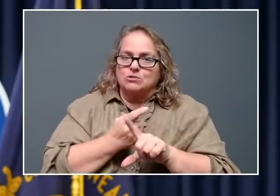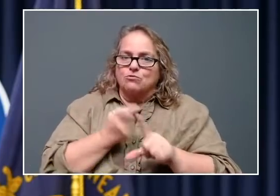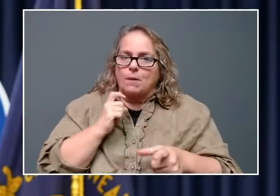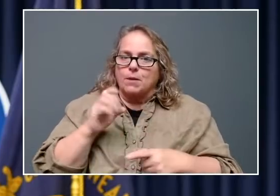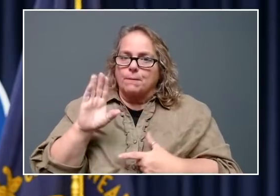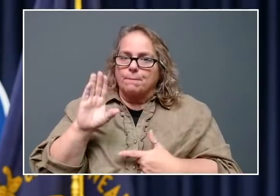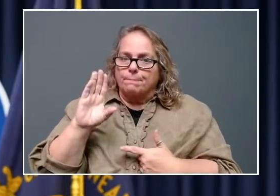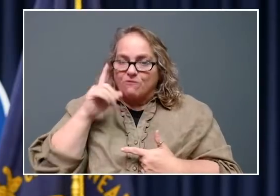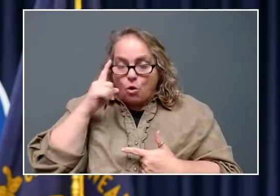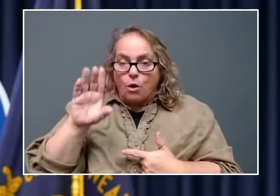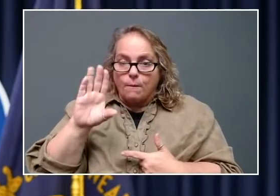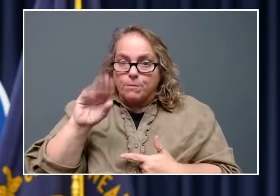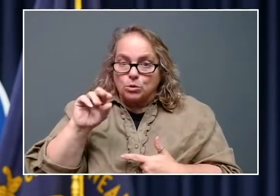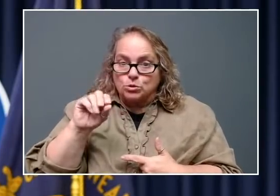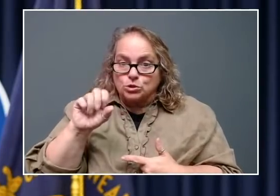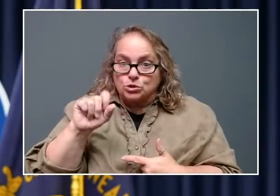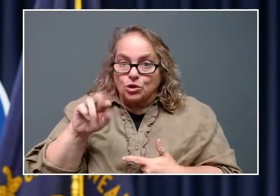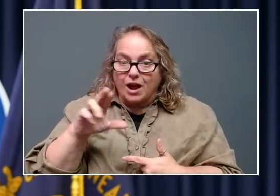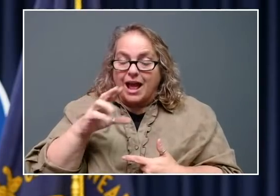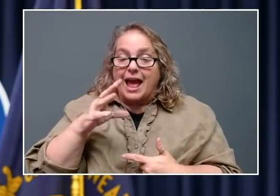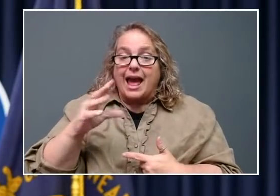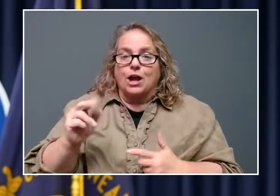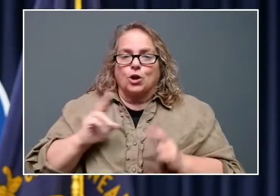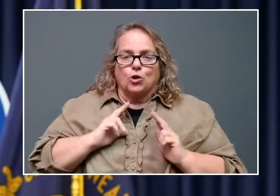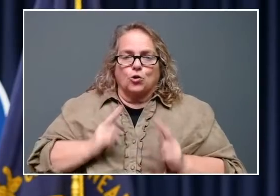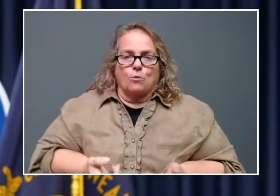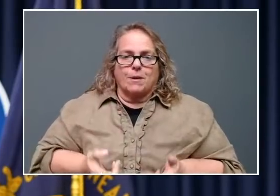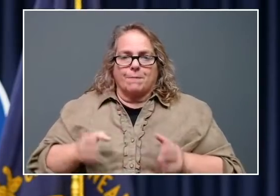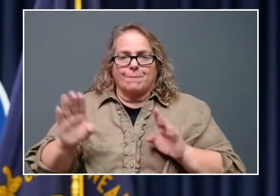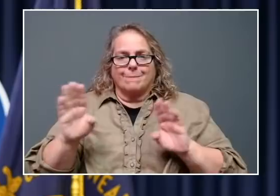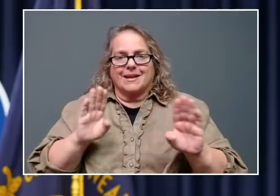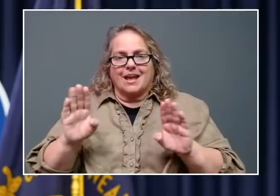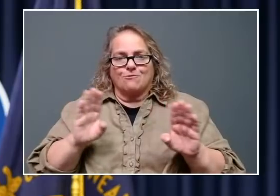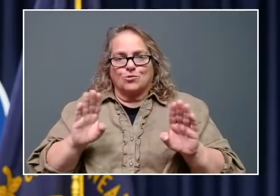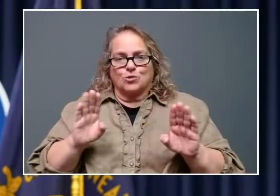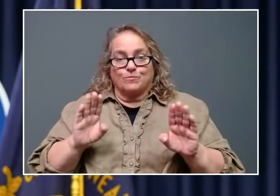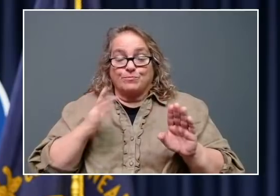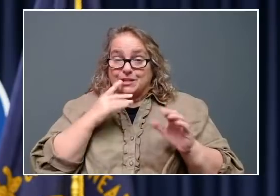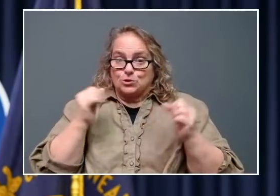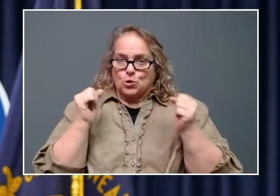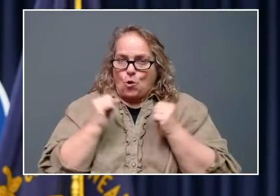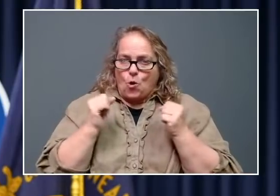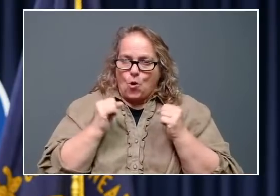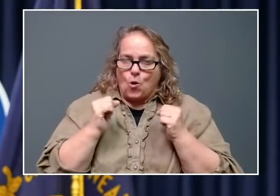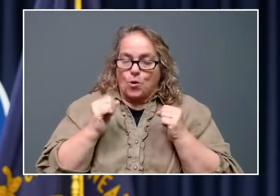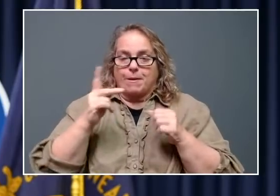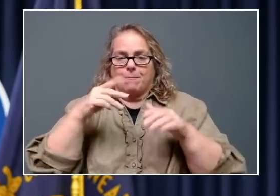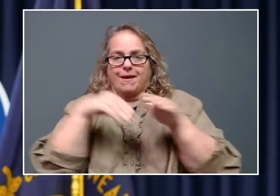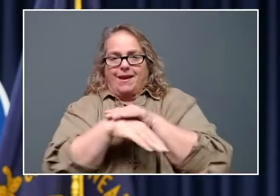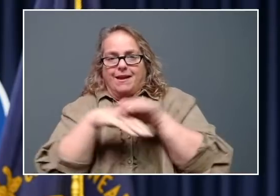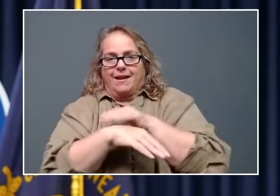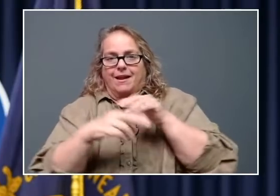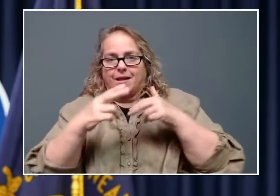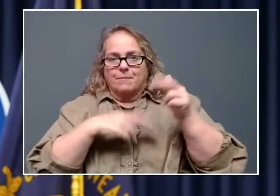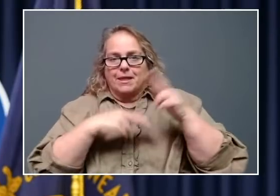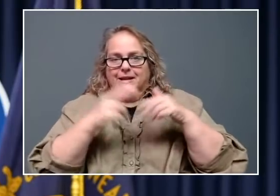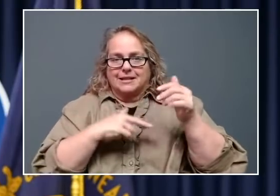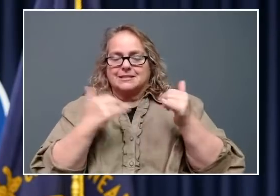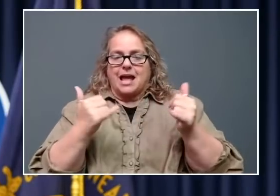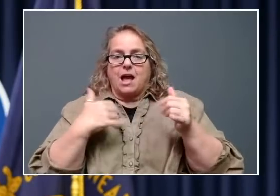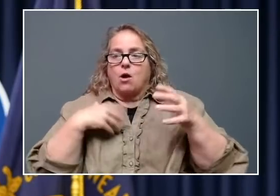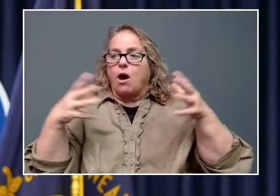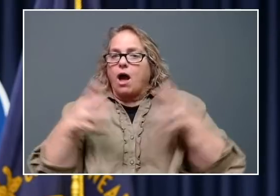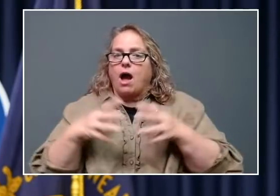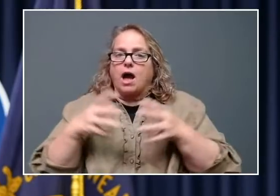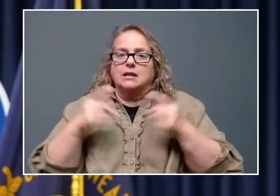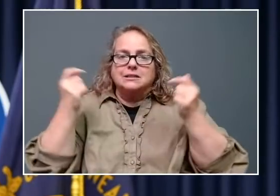human behavior. It's colder. People are coming inside, and we're coming together for events, for celebrations.